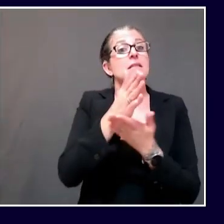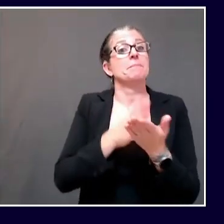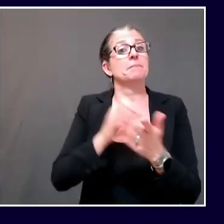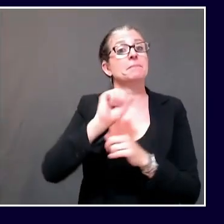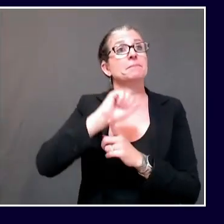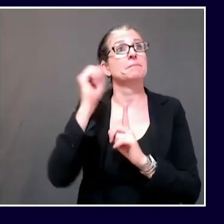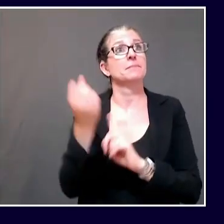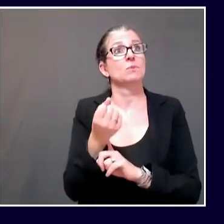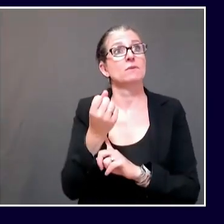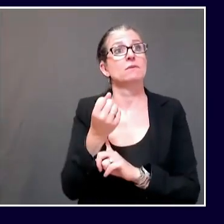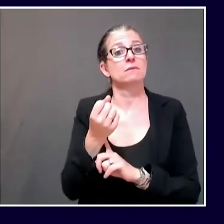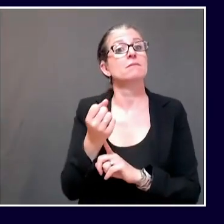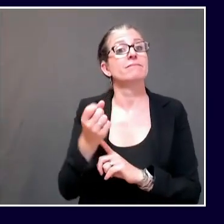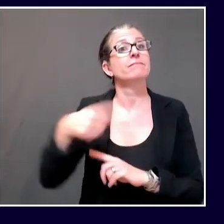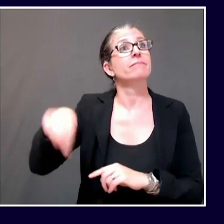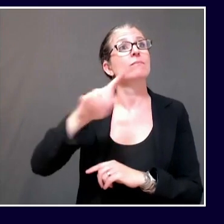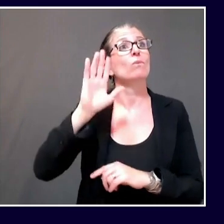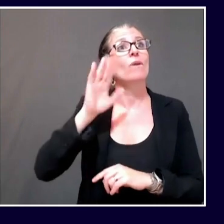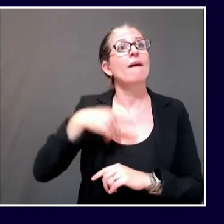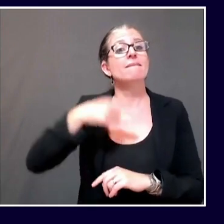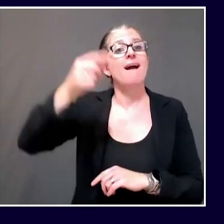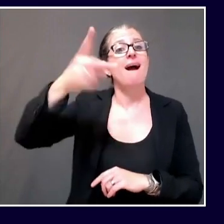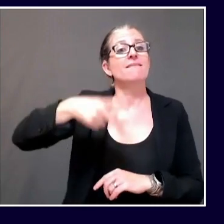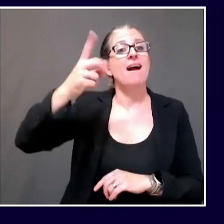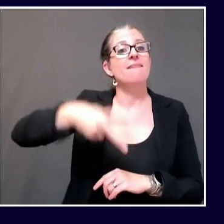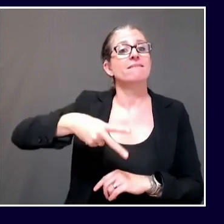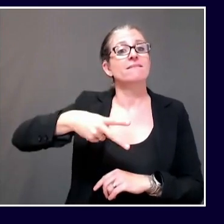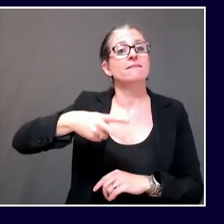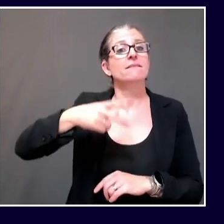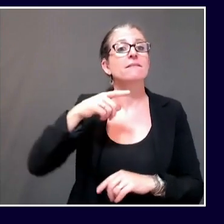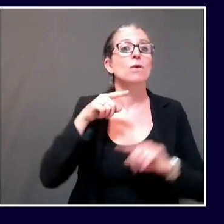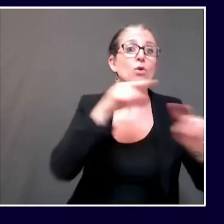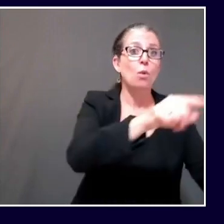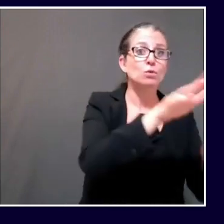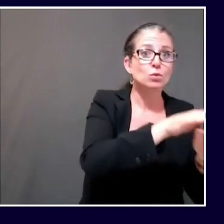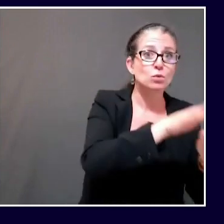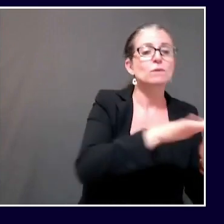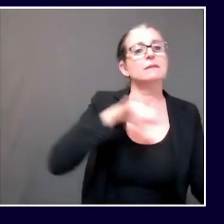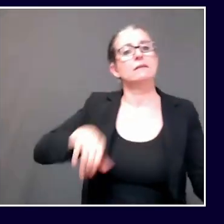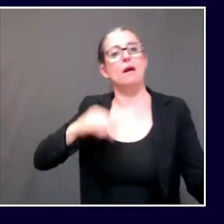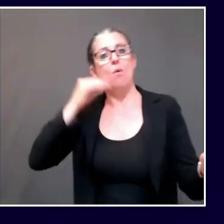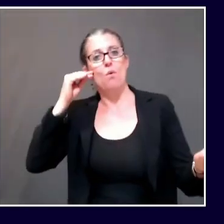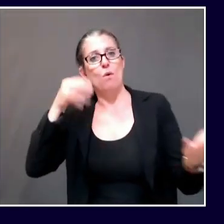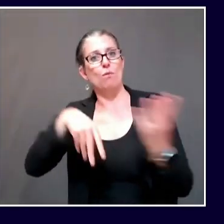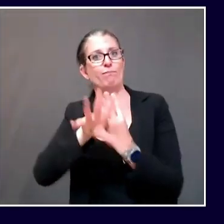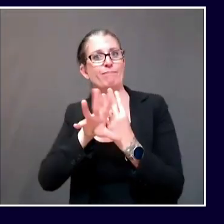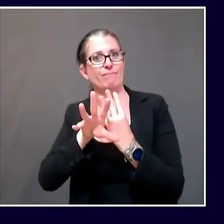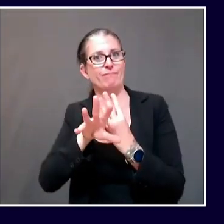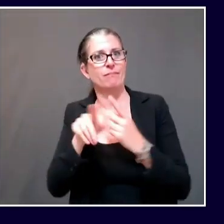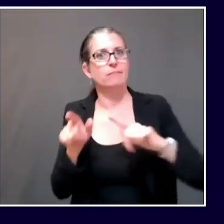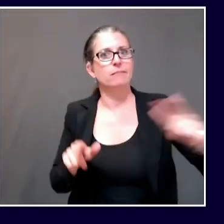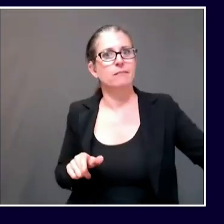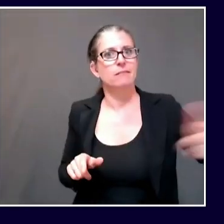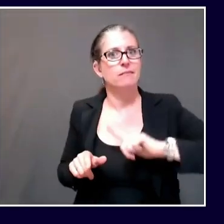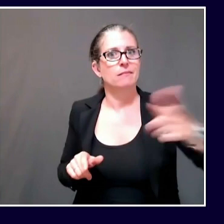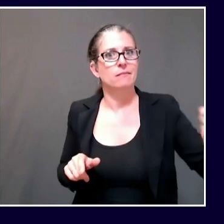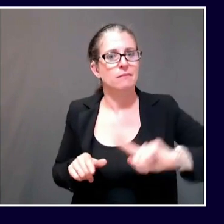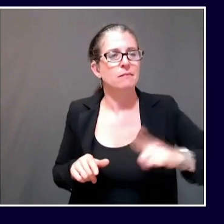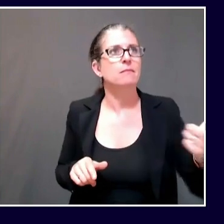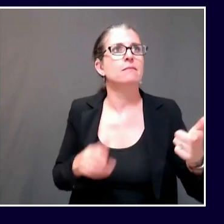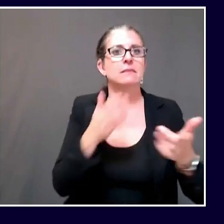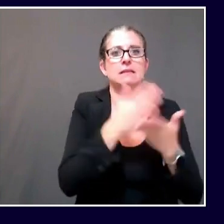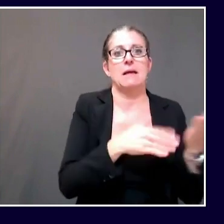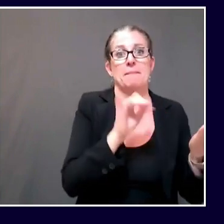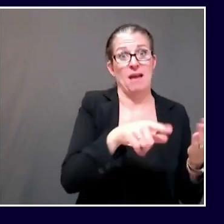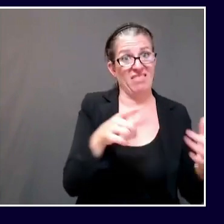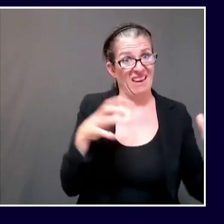hybrid learning and some children on their off days will be at childcare, they will be remote learning. We're trying to figure out how we